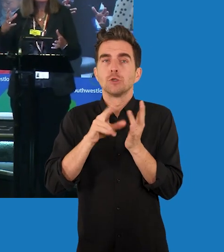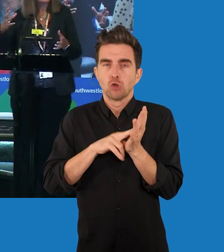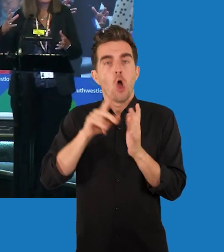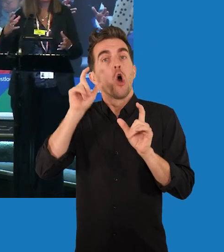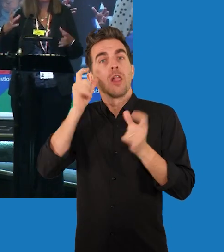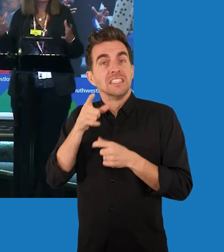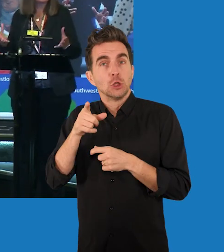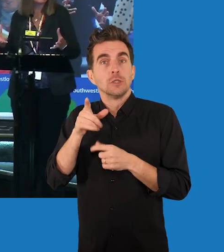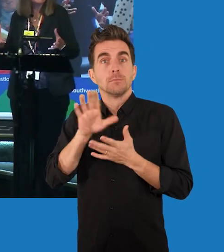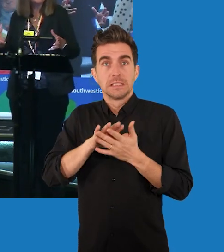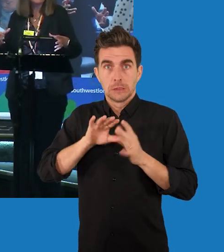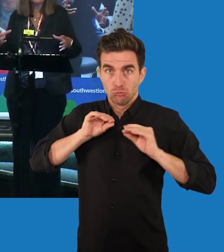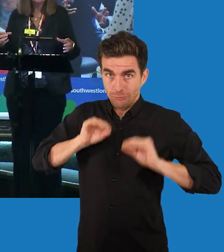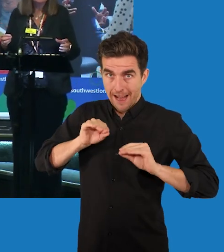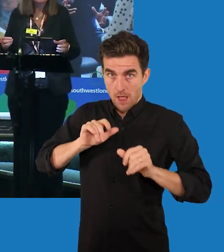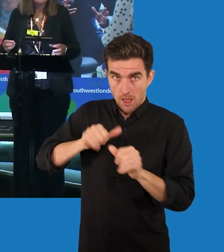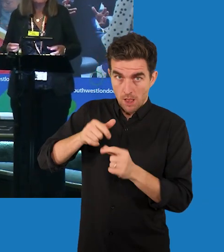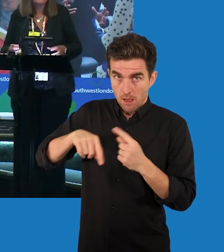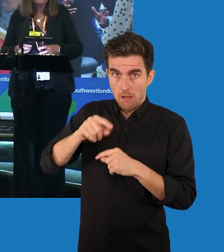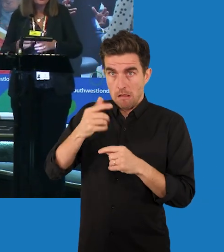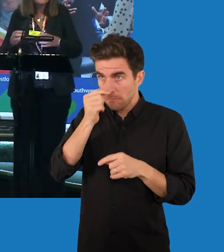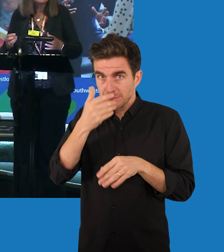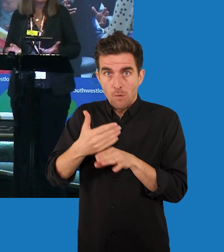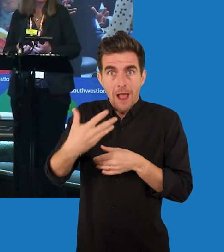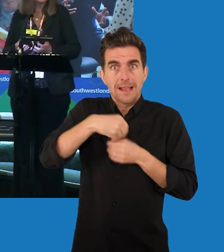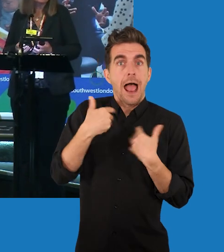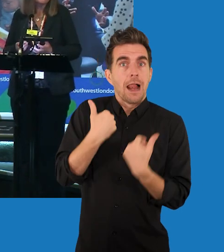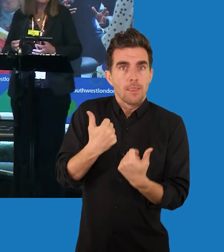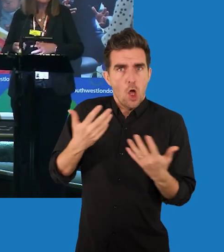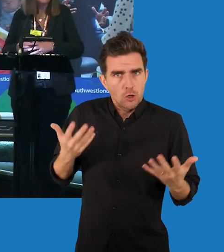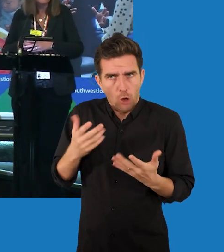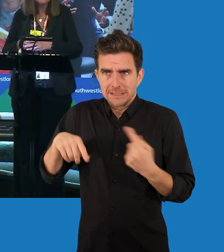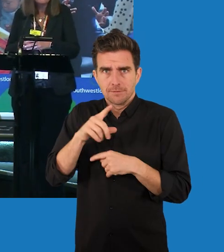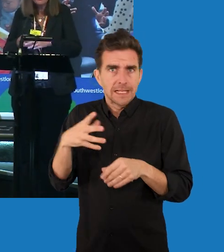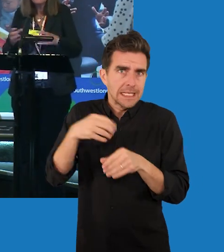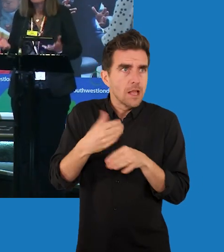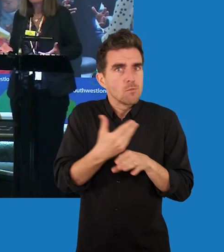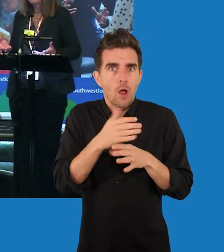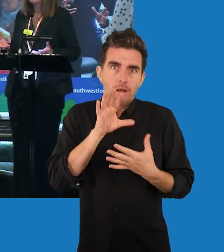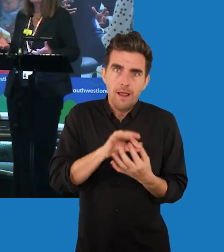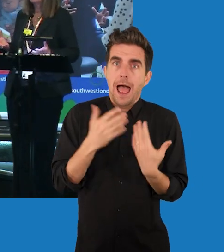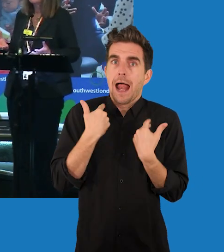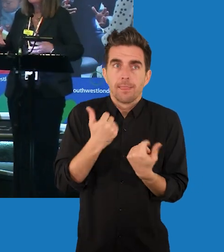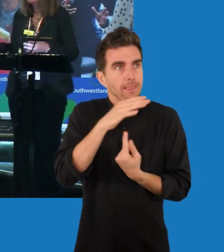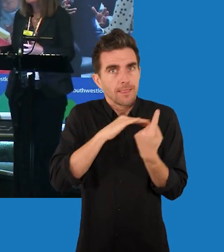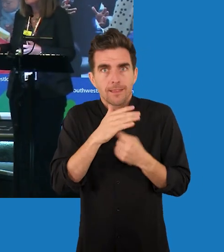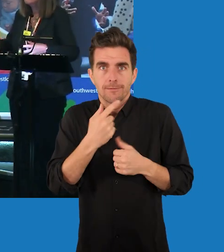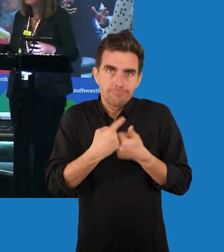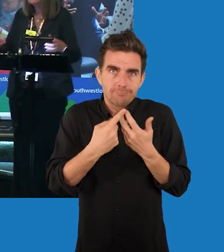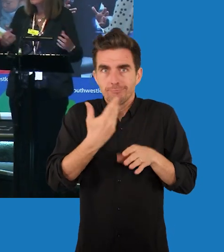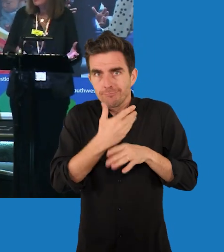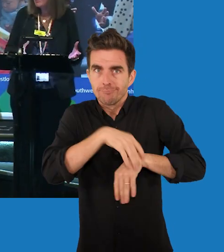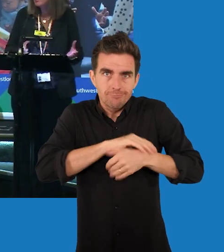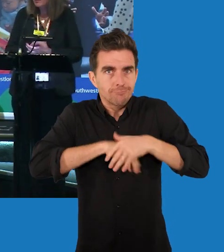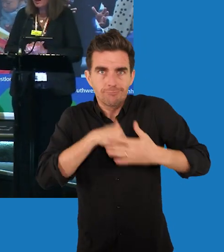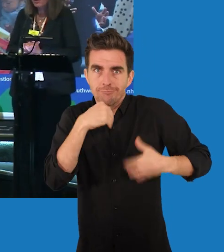Croydon and Coulsdon College, where they've trained and supported people around how they might work in healthcare to encourage people to